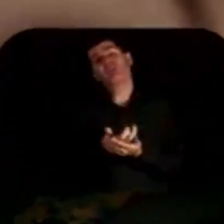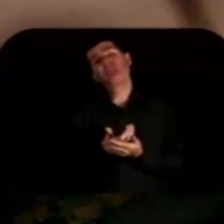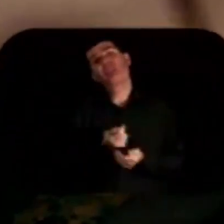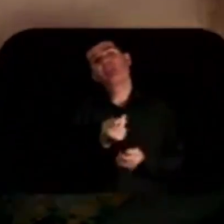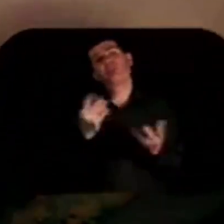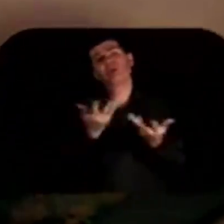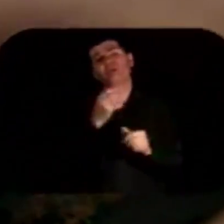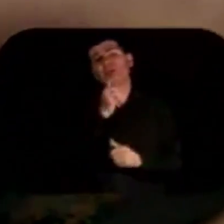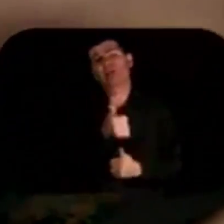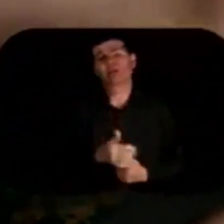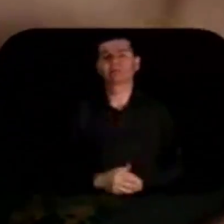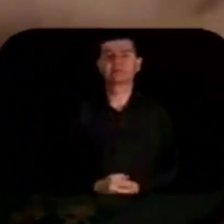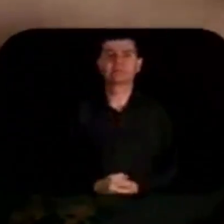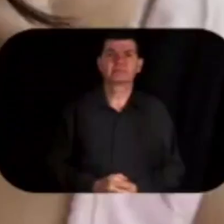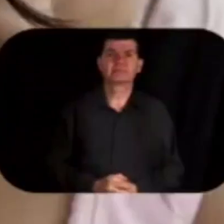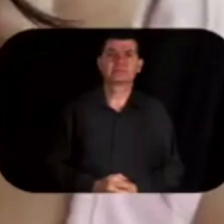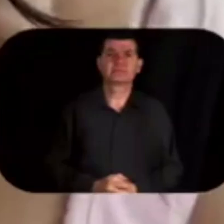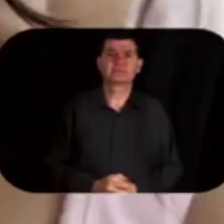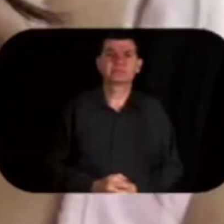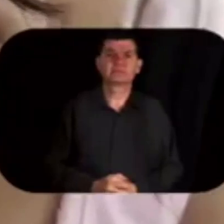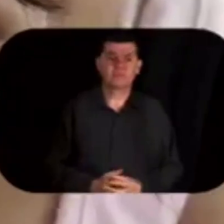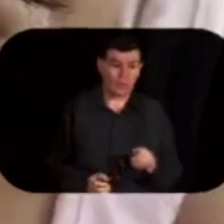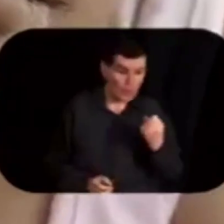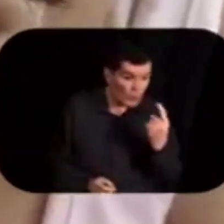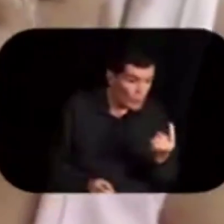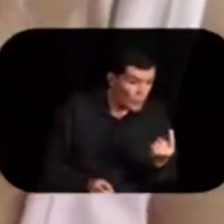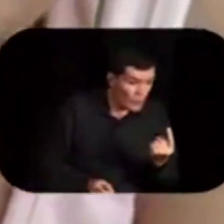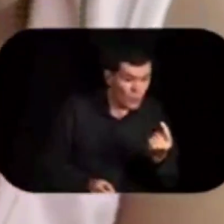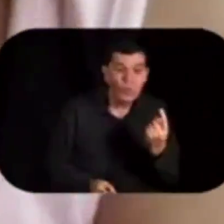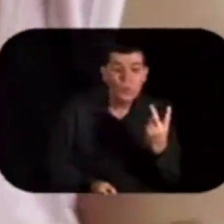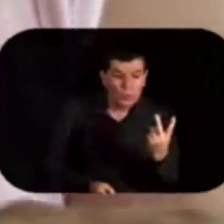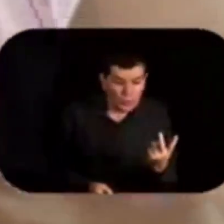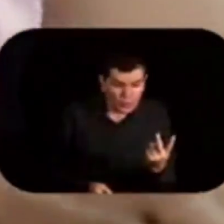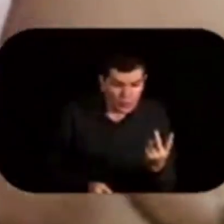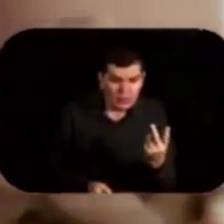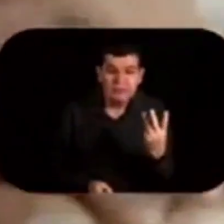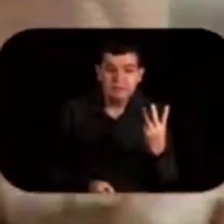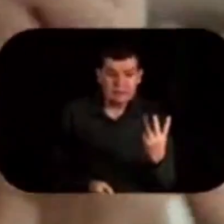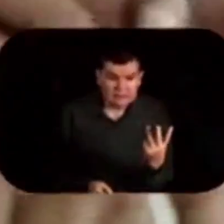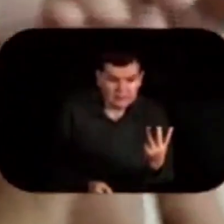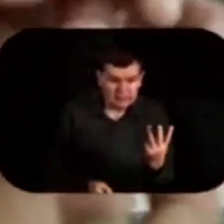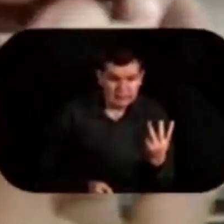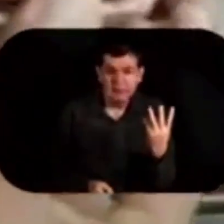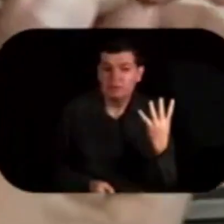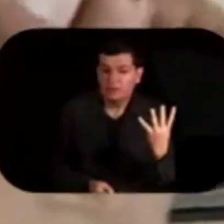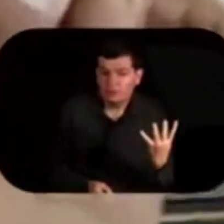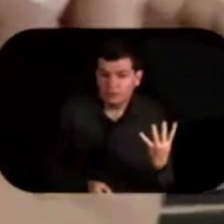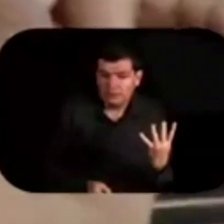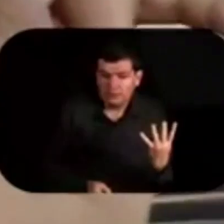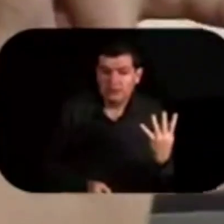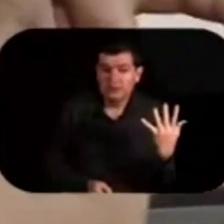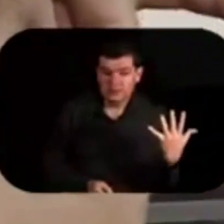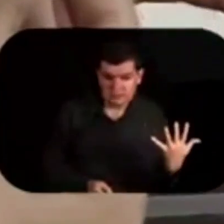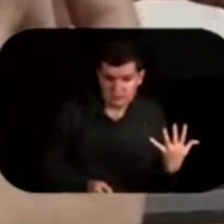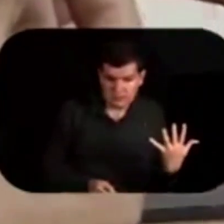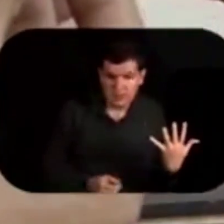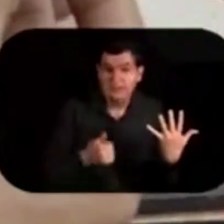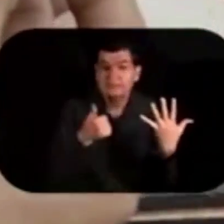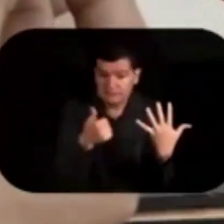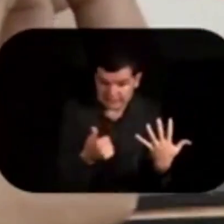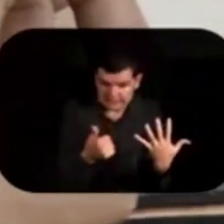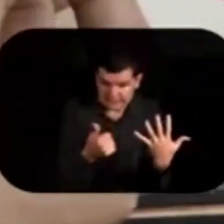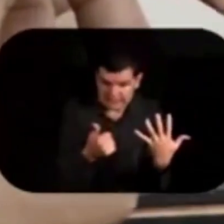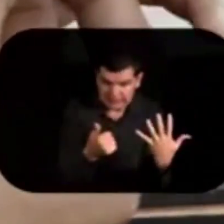to Piña Palmera, I would be home without doing anything. So the one, two, three, four,